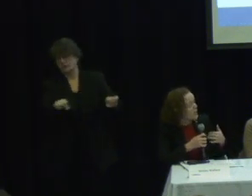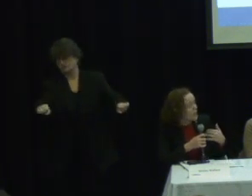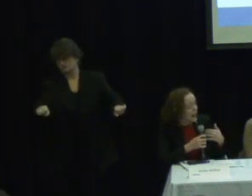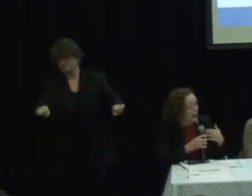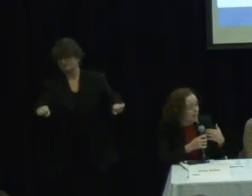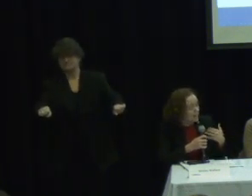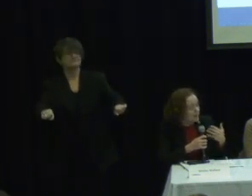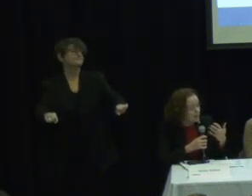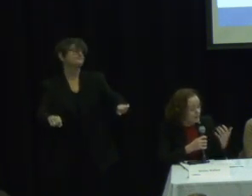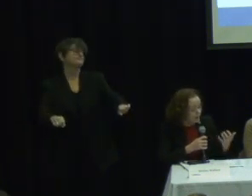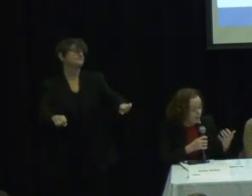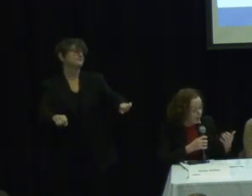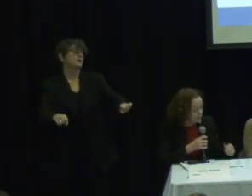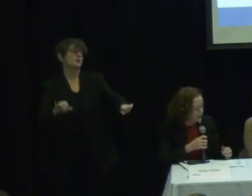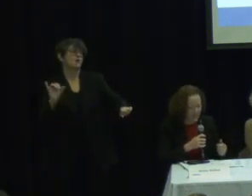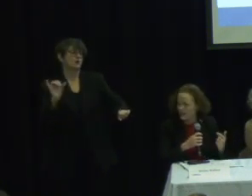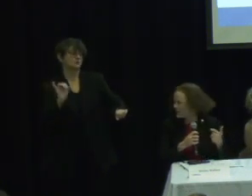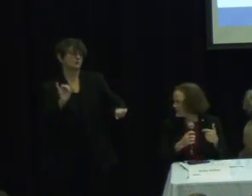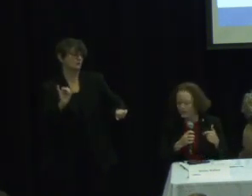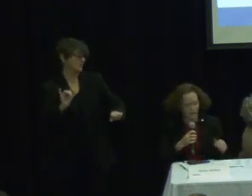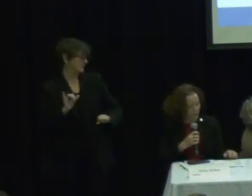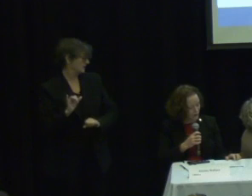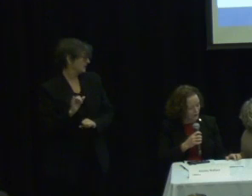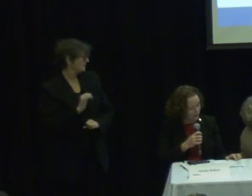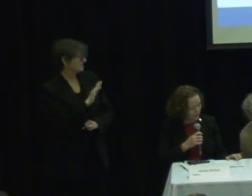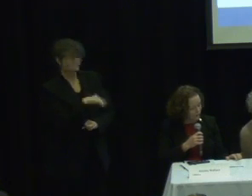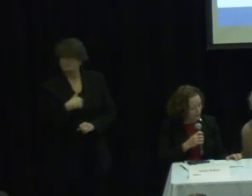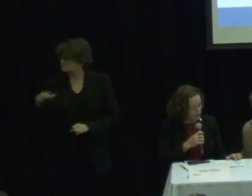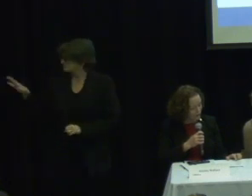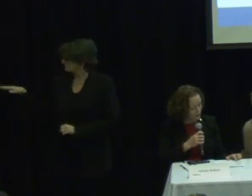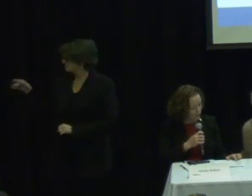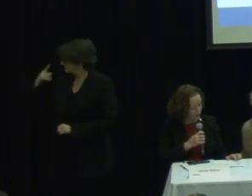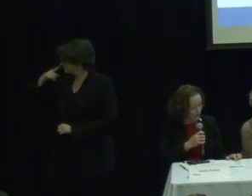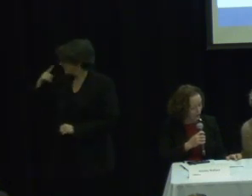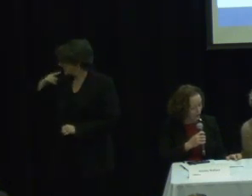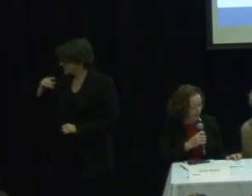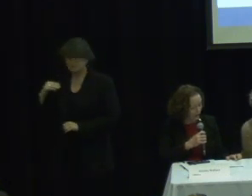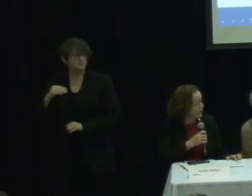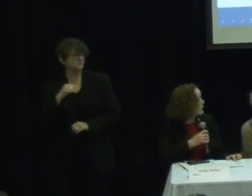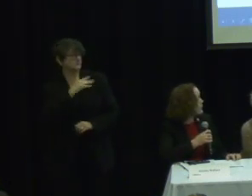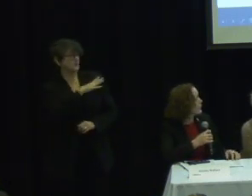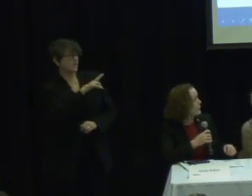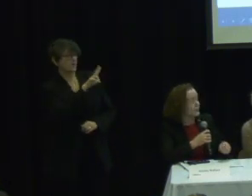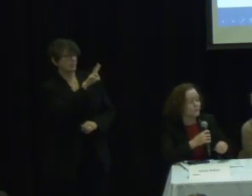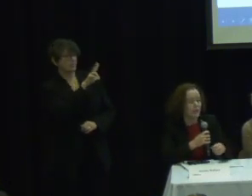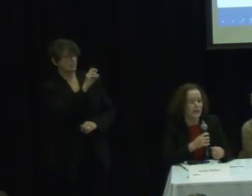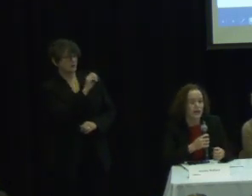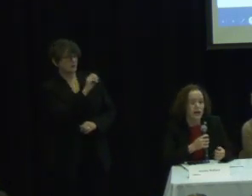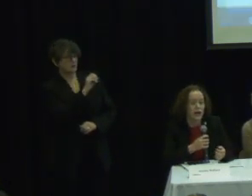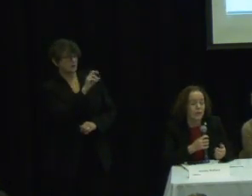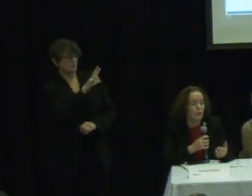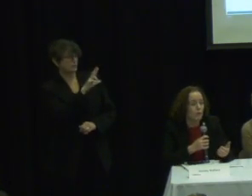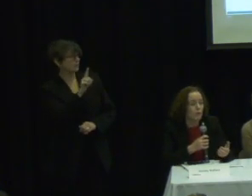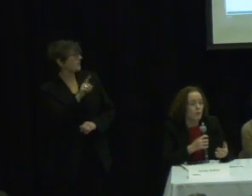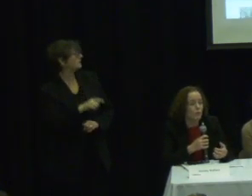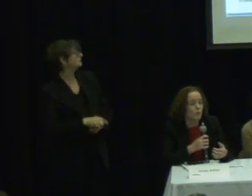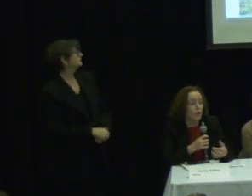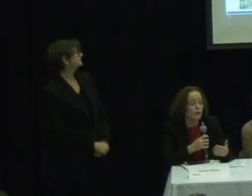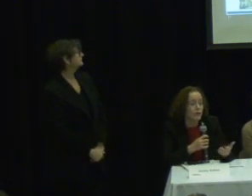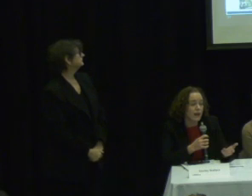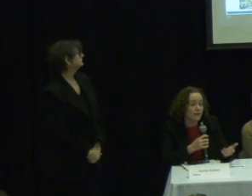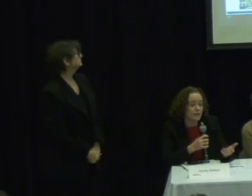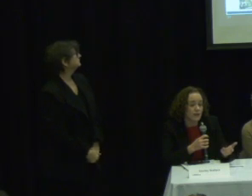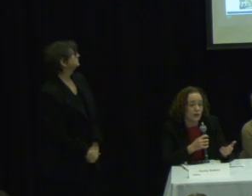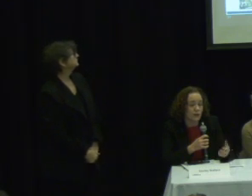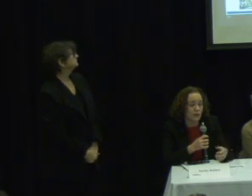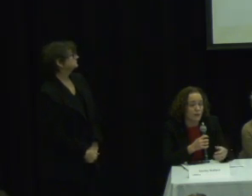also tees us up, which actually, Stephen, if you wanted to just move to slide 30 and 31.